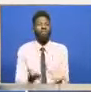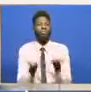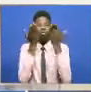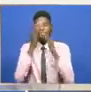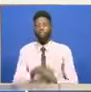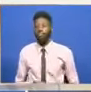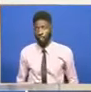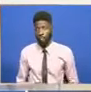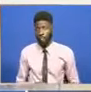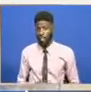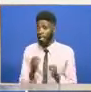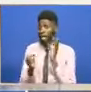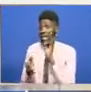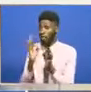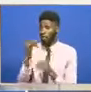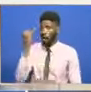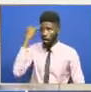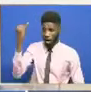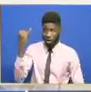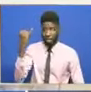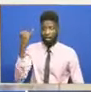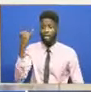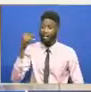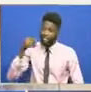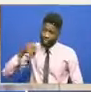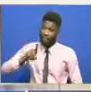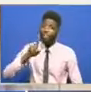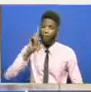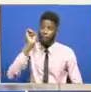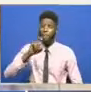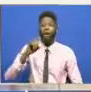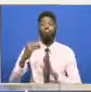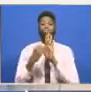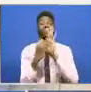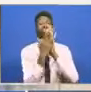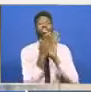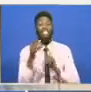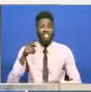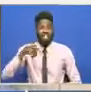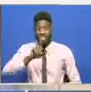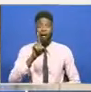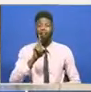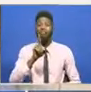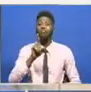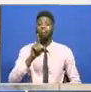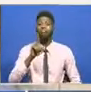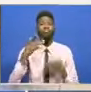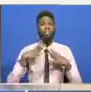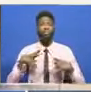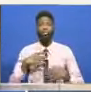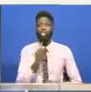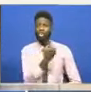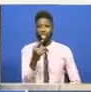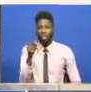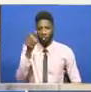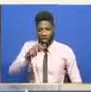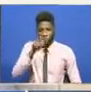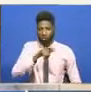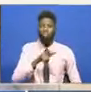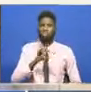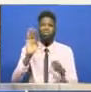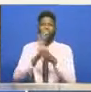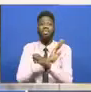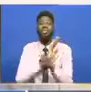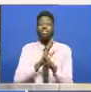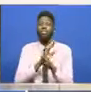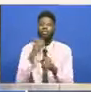be factored, I don't think they will avail themselves to put in their contributions, because everybody is busy looking for food, which is not